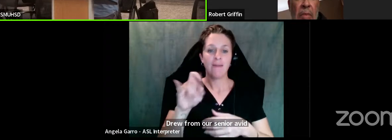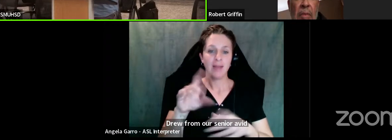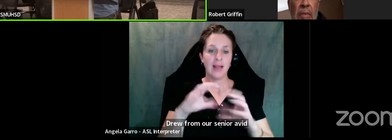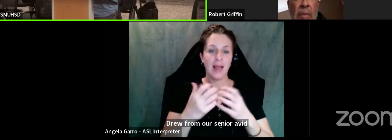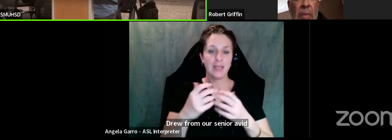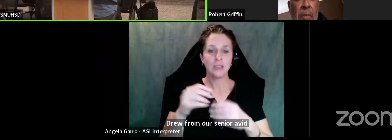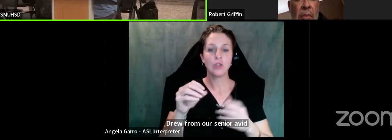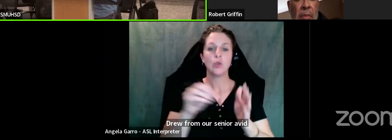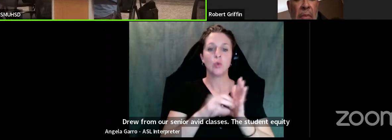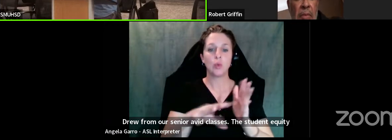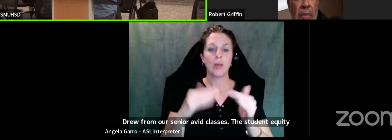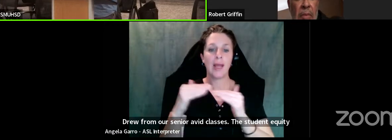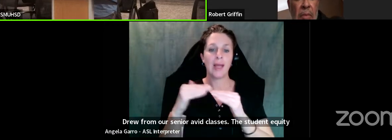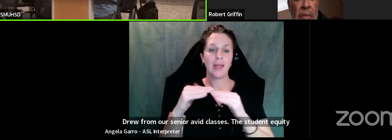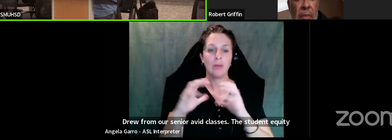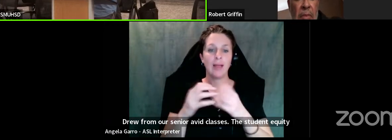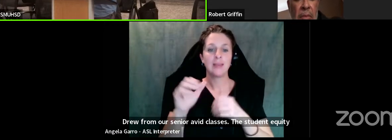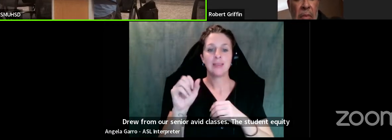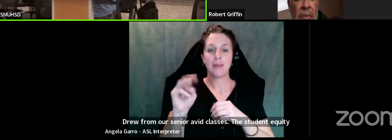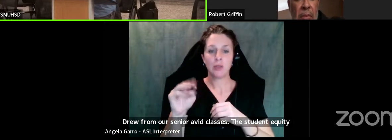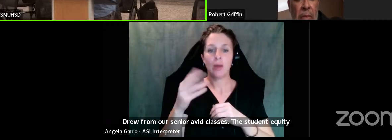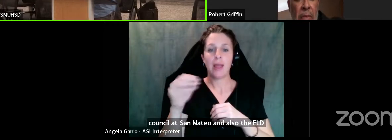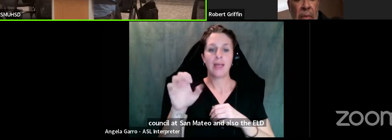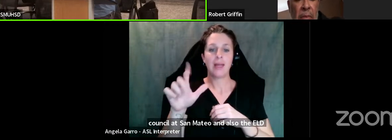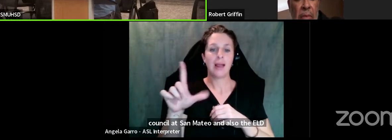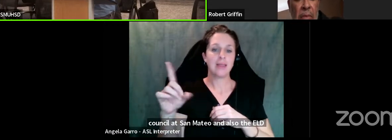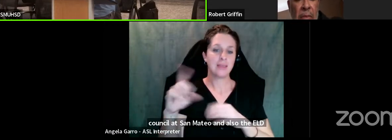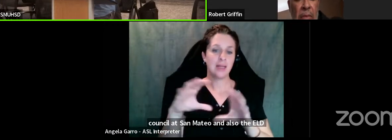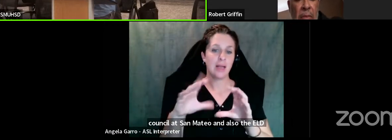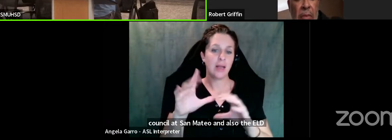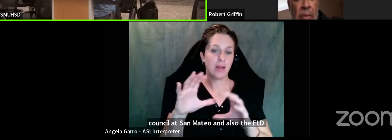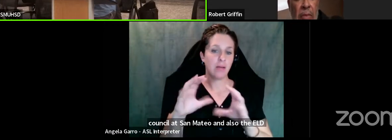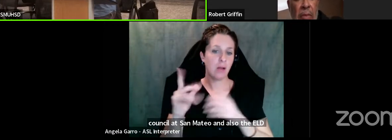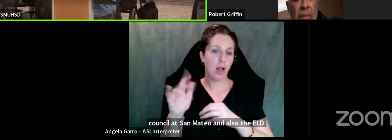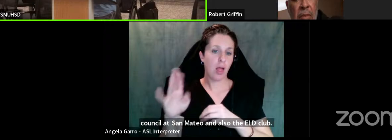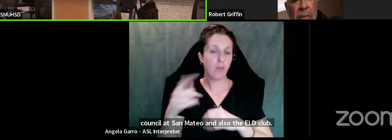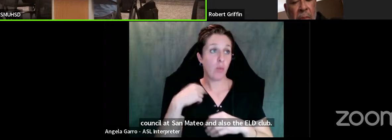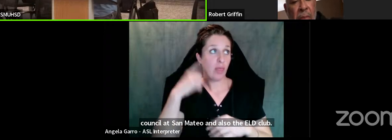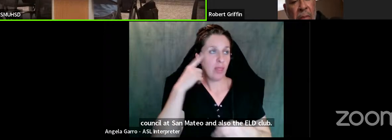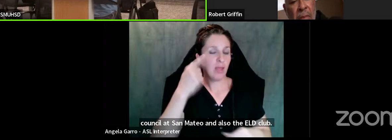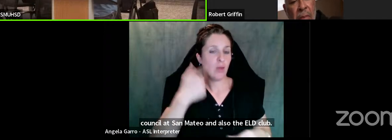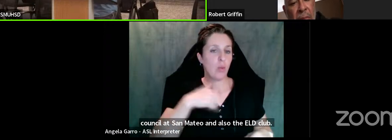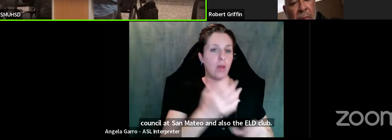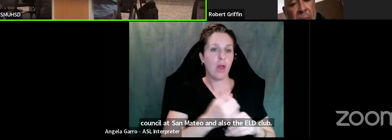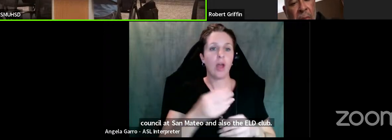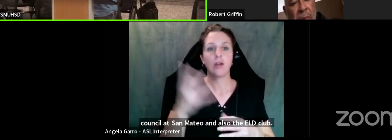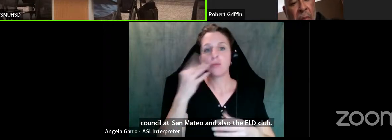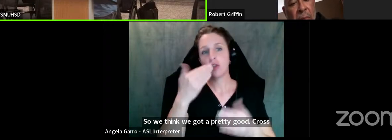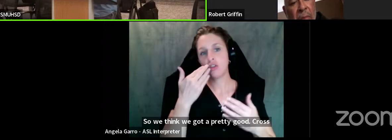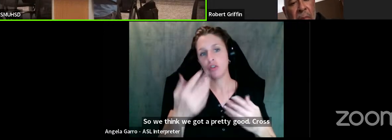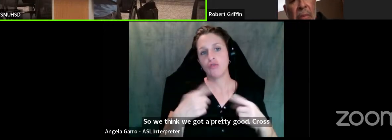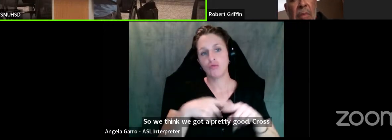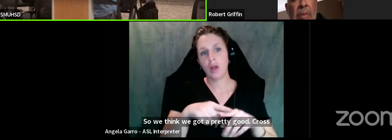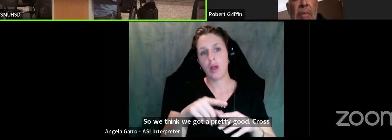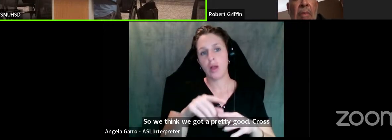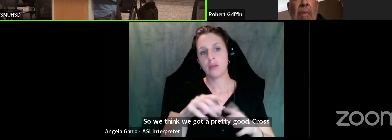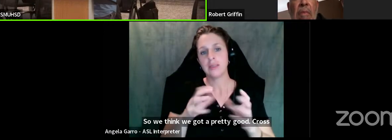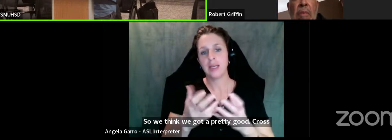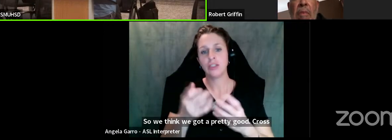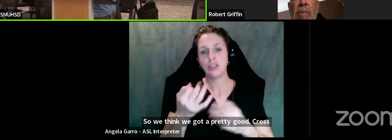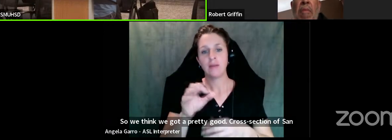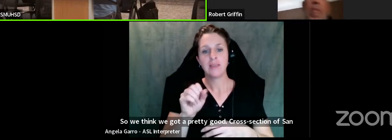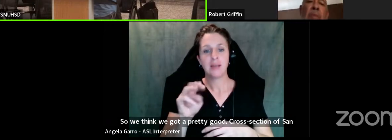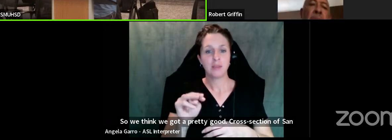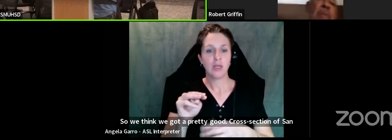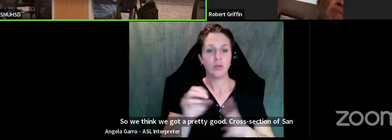San Mateo, and also the ELD Club. So we think we got a pretty good cross-section of San Mateo students. And also just